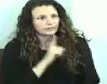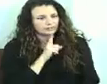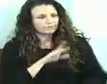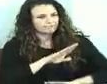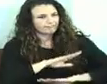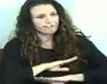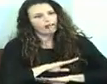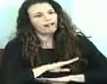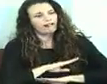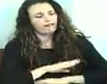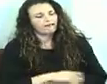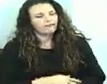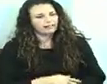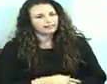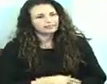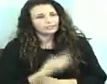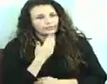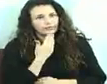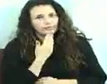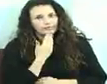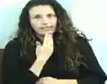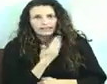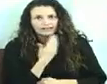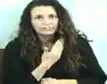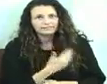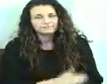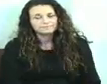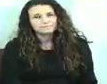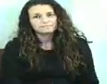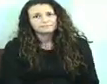of spirit. Thank you, Patrice.